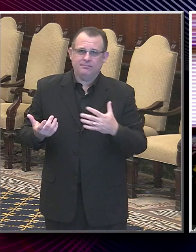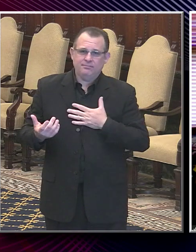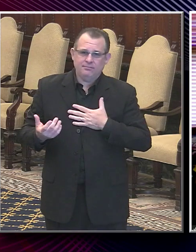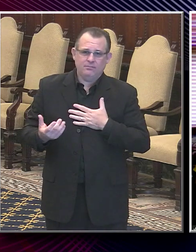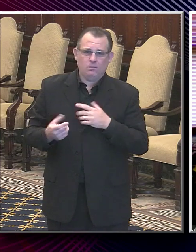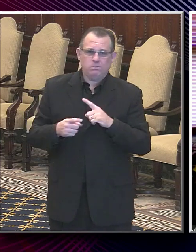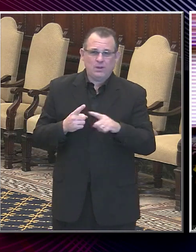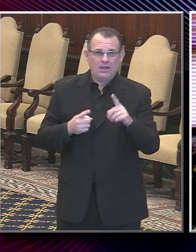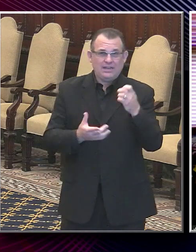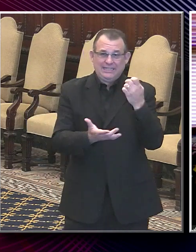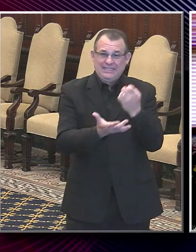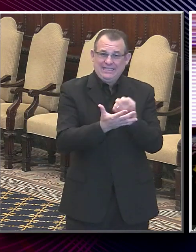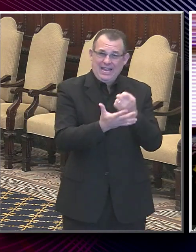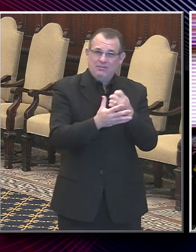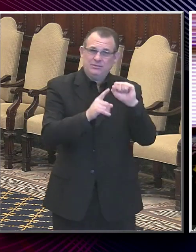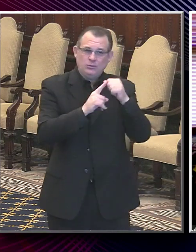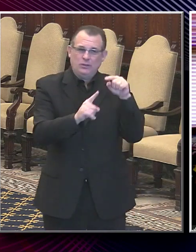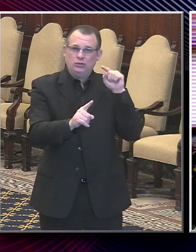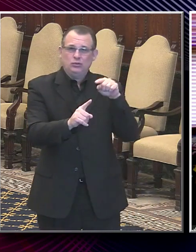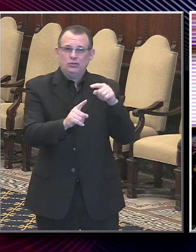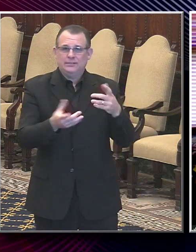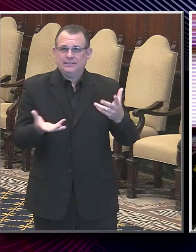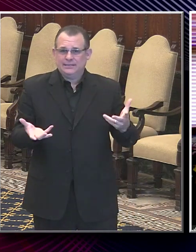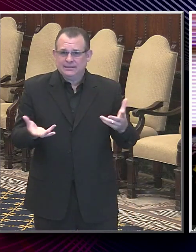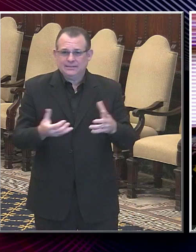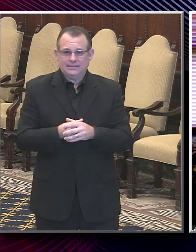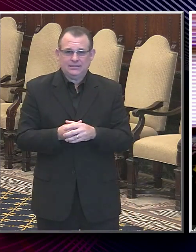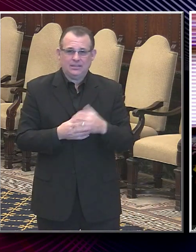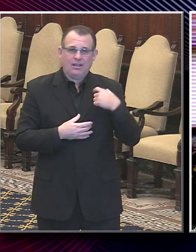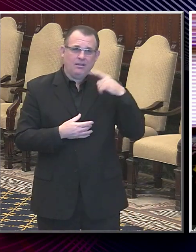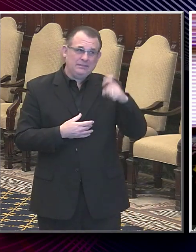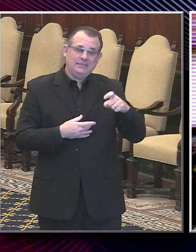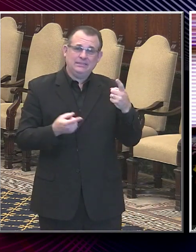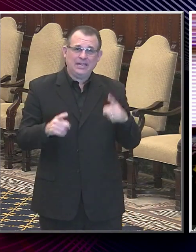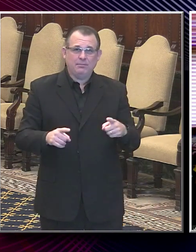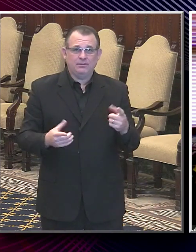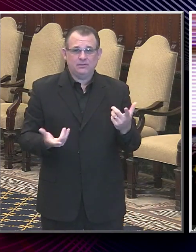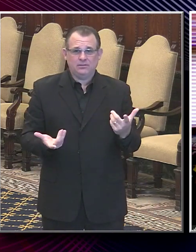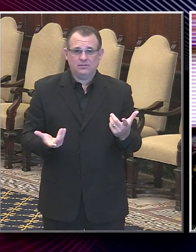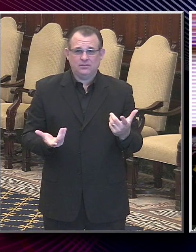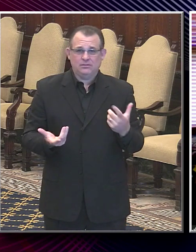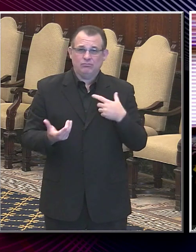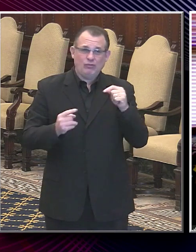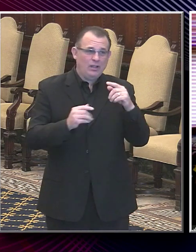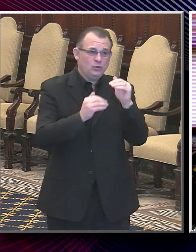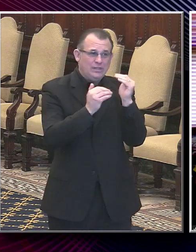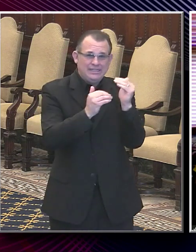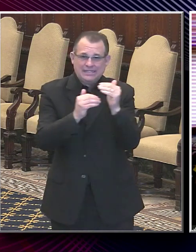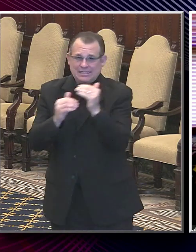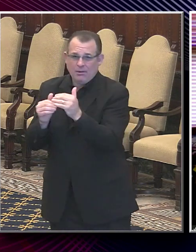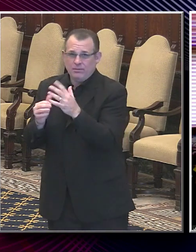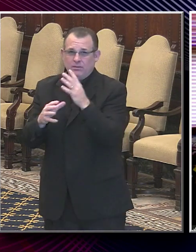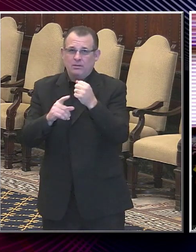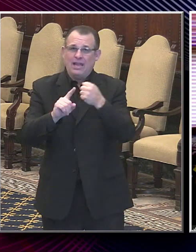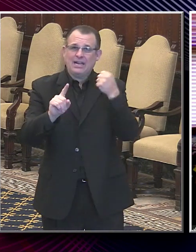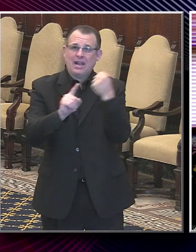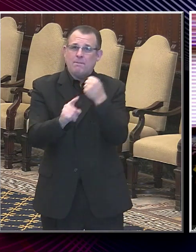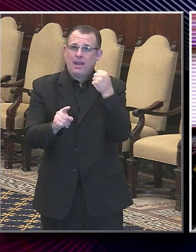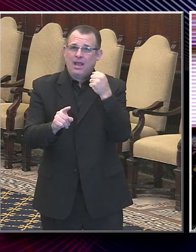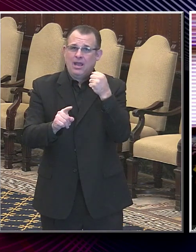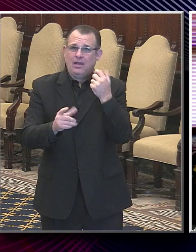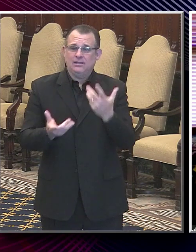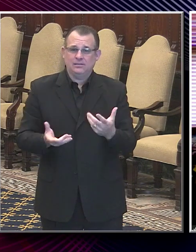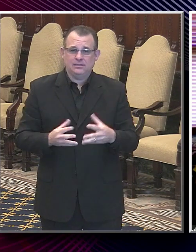of our economic situation, that had to happen. And we tried to minimize the impact as best we could. We